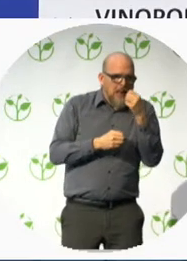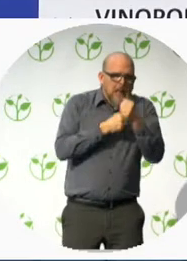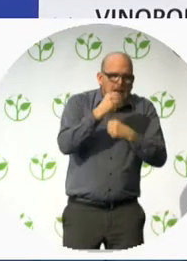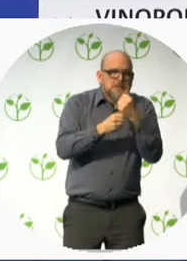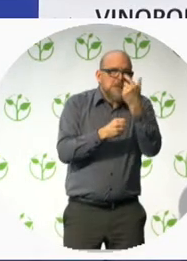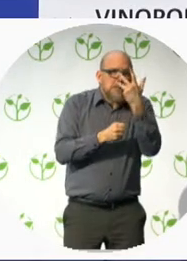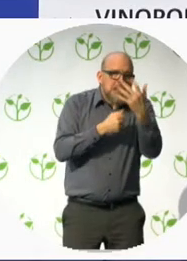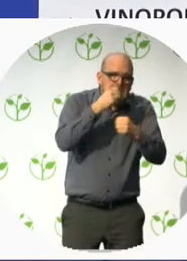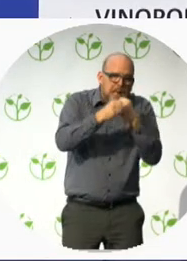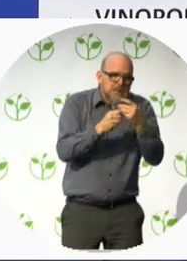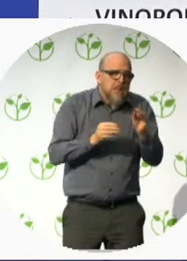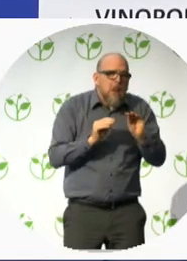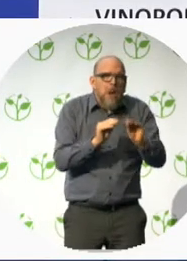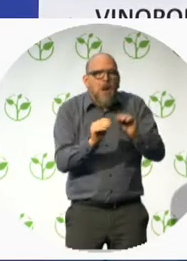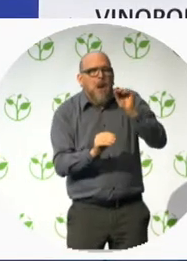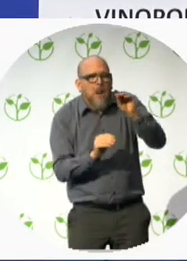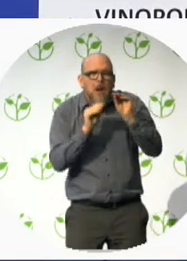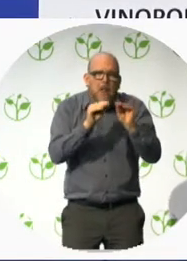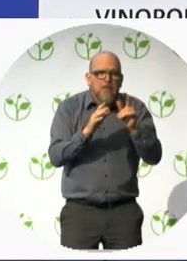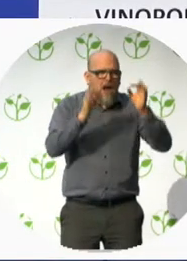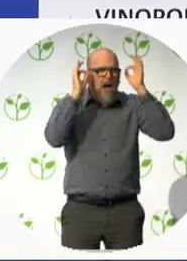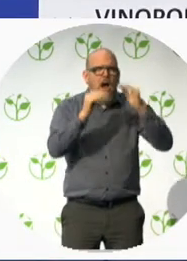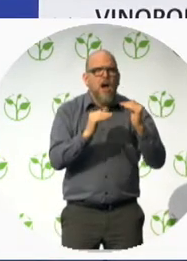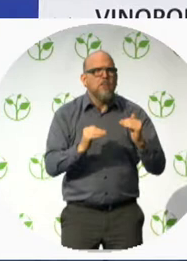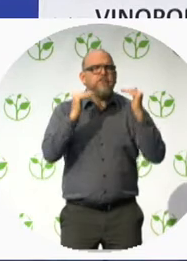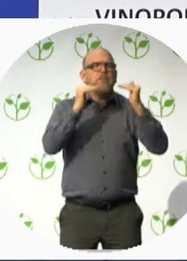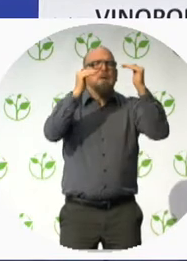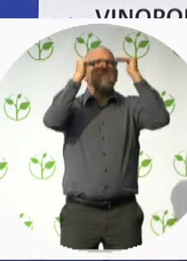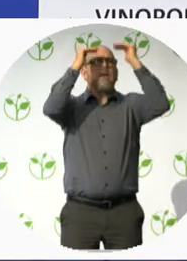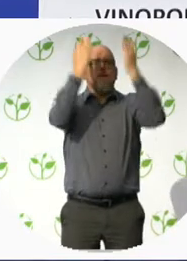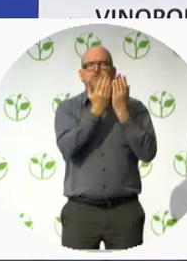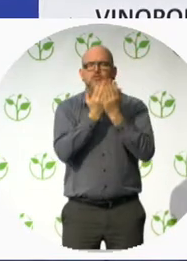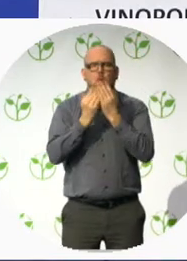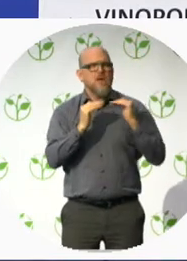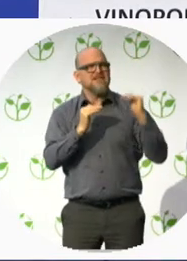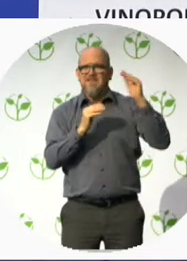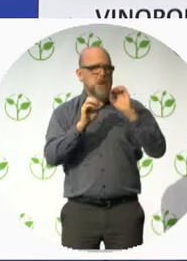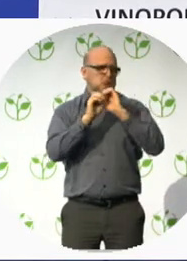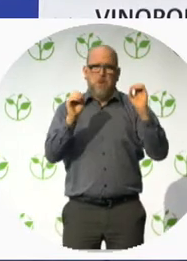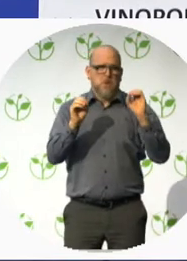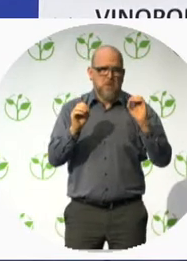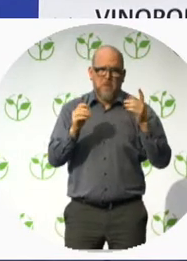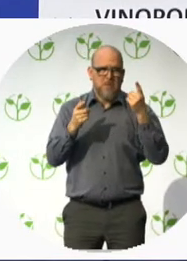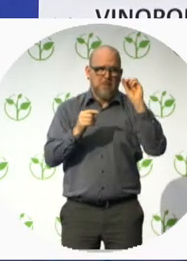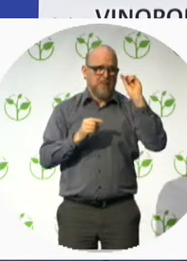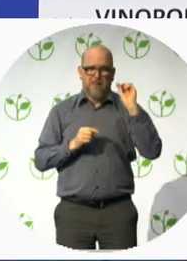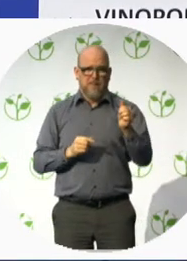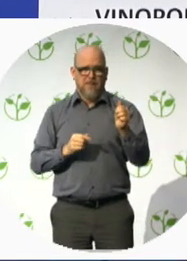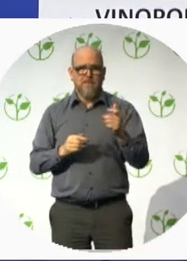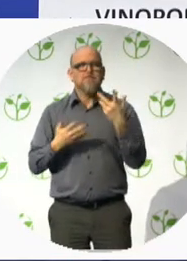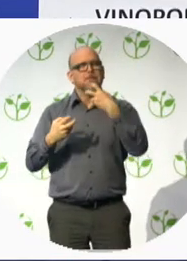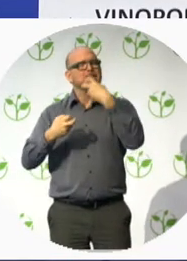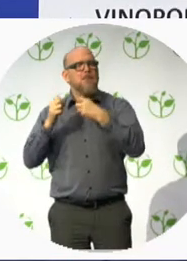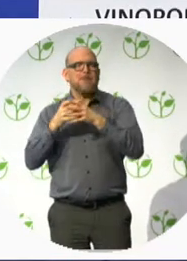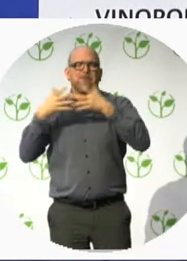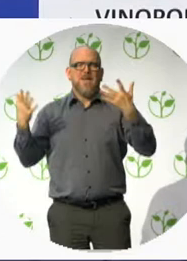There's another problem, and that is there's no special education instruction for teachers. Certainly no deaf education,